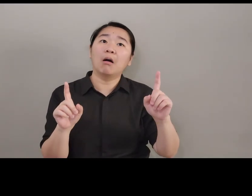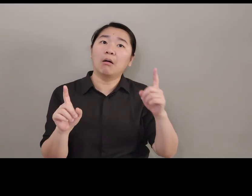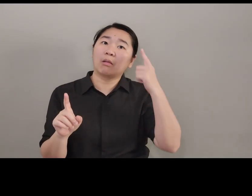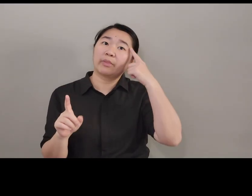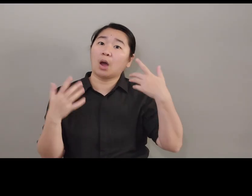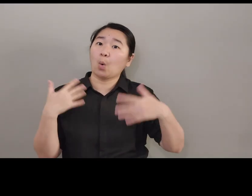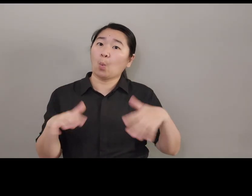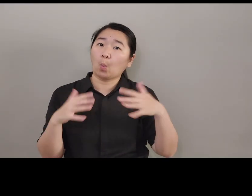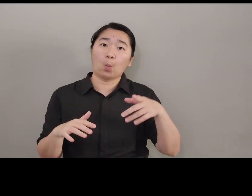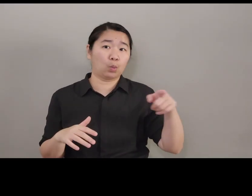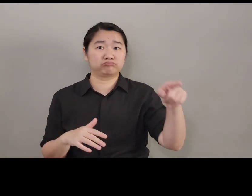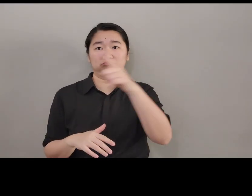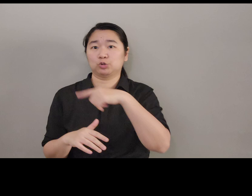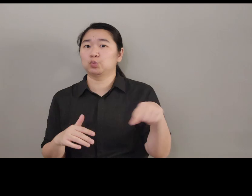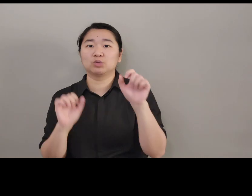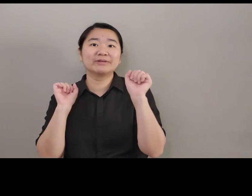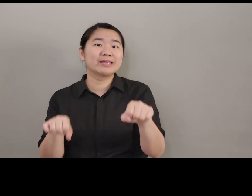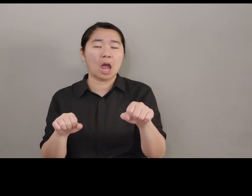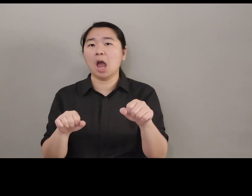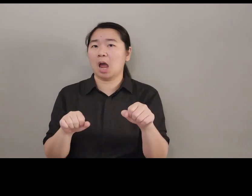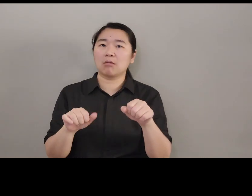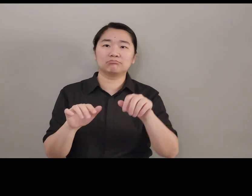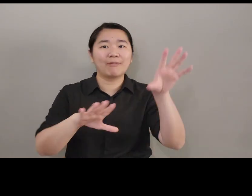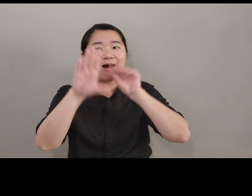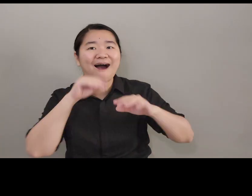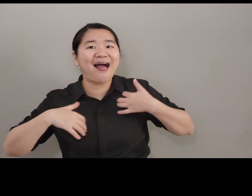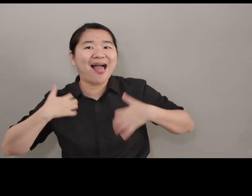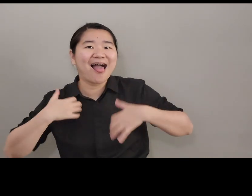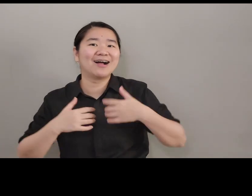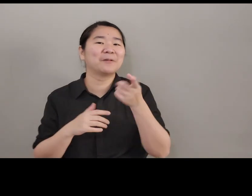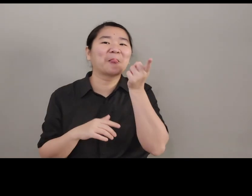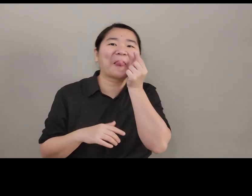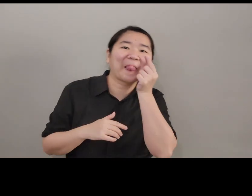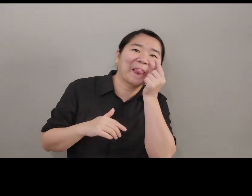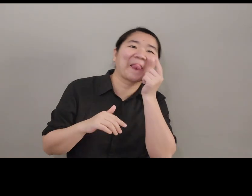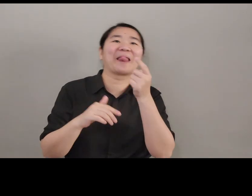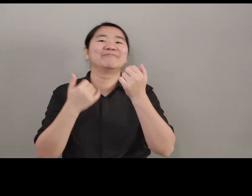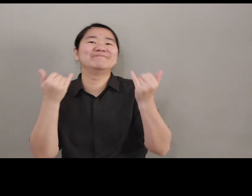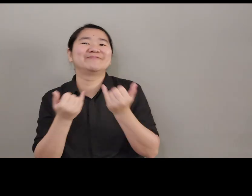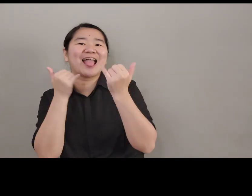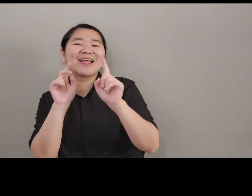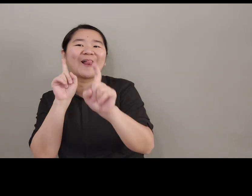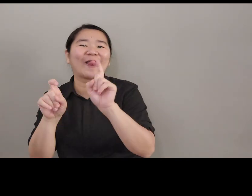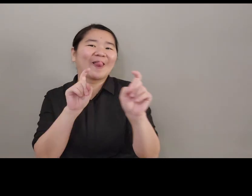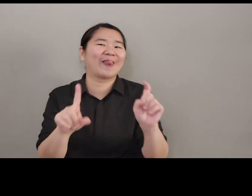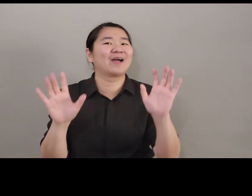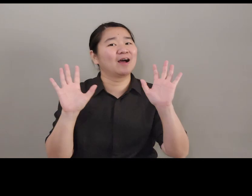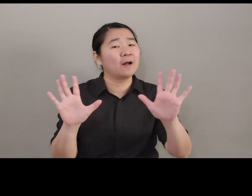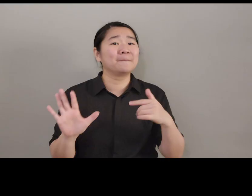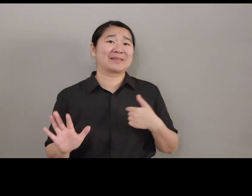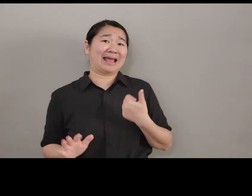with lately just to make sure that we understand what happens, which I personally don't, but it's amazing when it works.